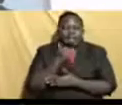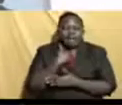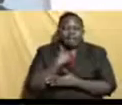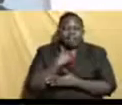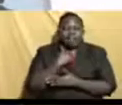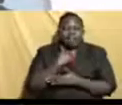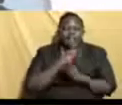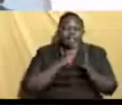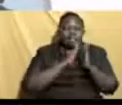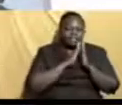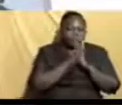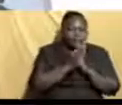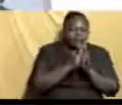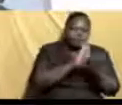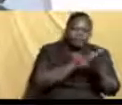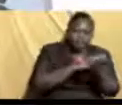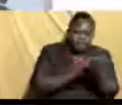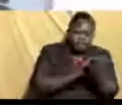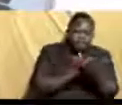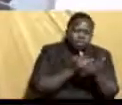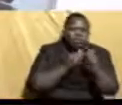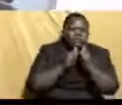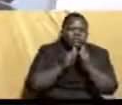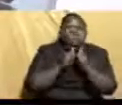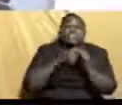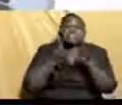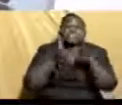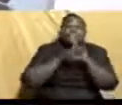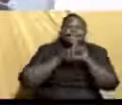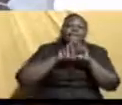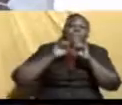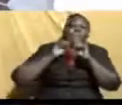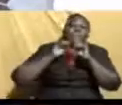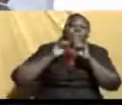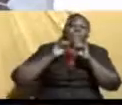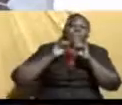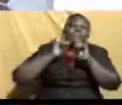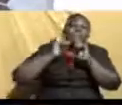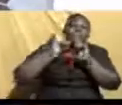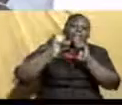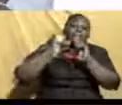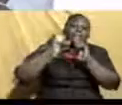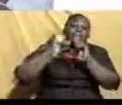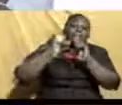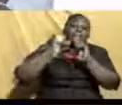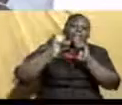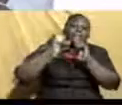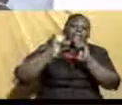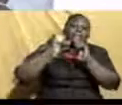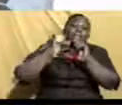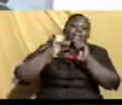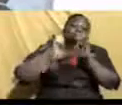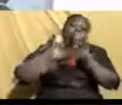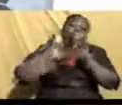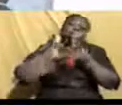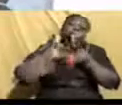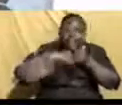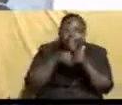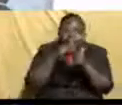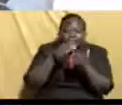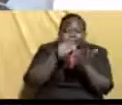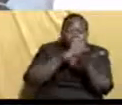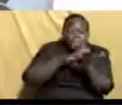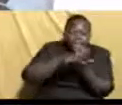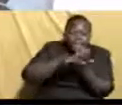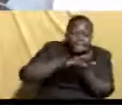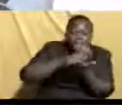an express provision that seems to limit the extent of application of the basic structure doctrine, then the basic structure doctrine